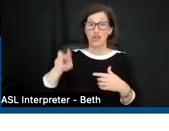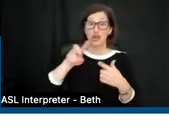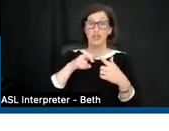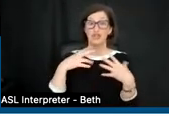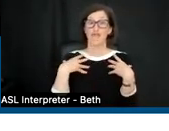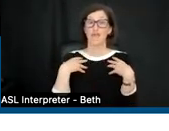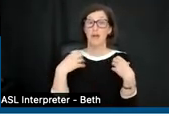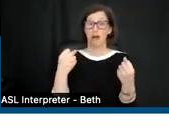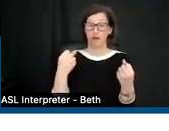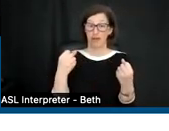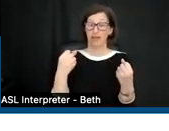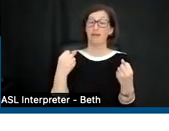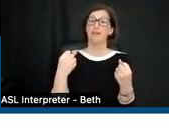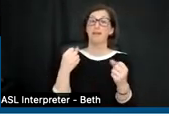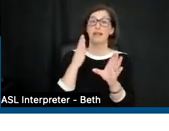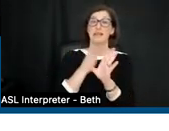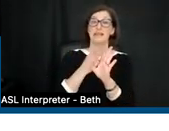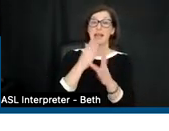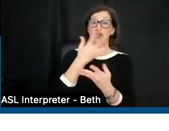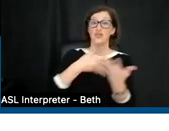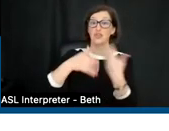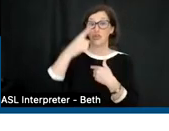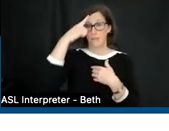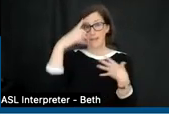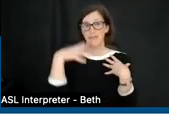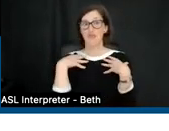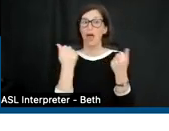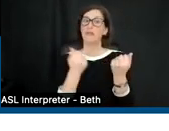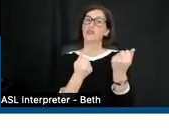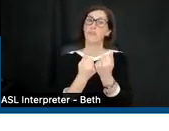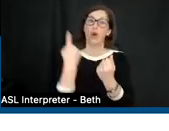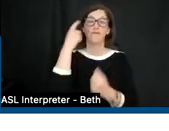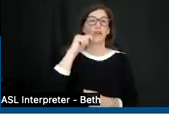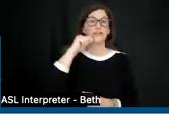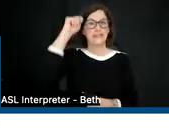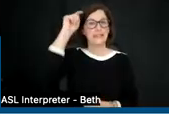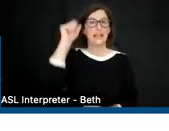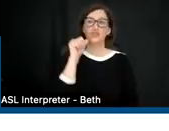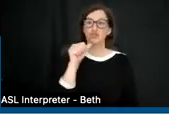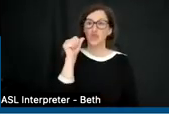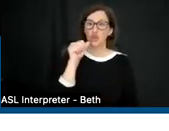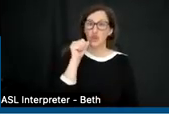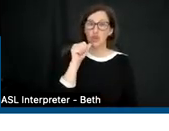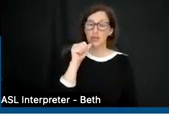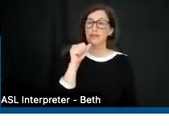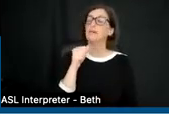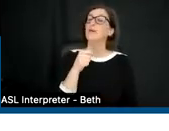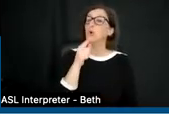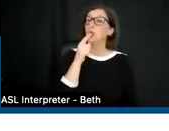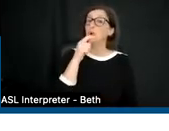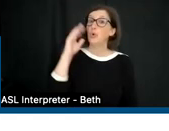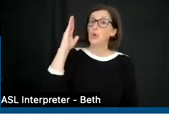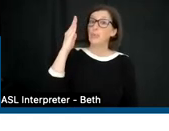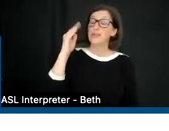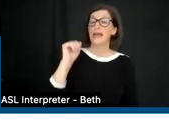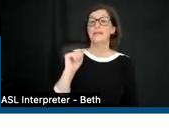recovery, psychosocial and mental health support to adolescent girls. That will be, the discussion will